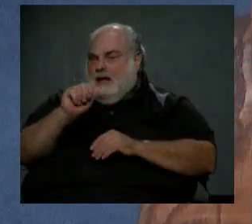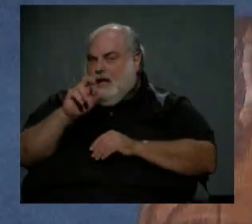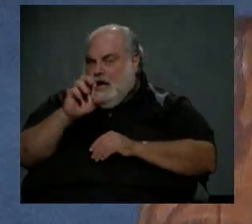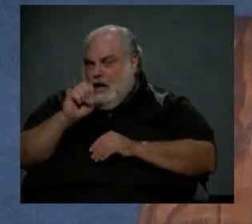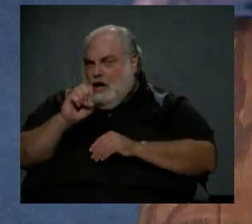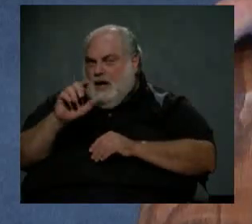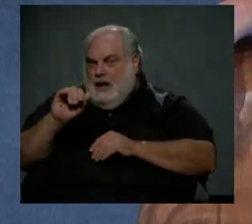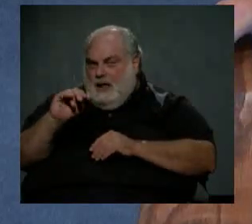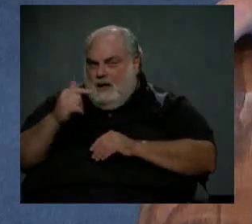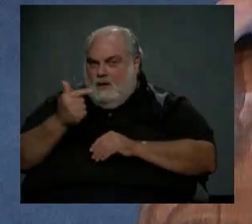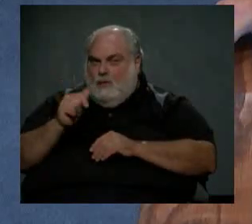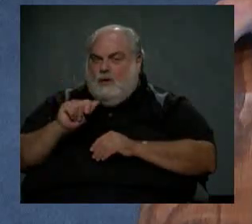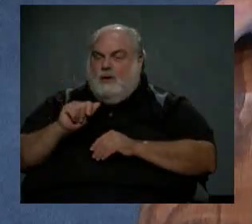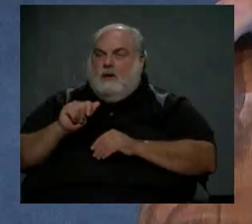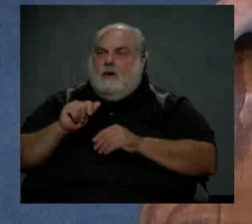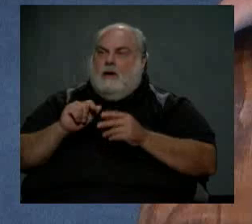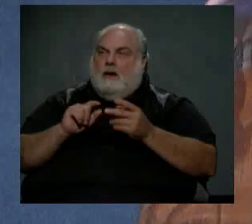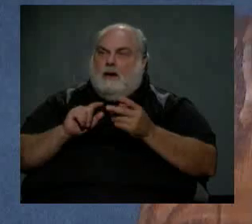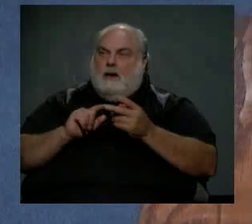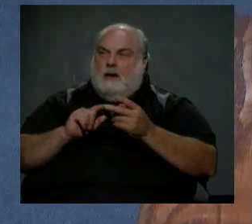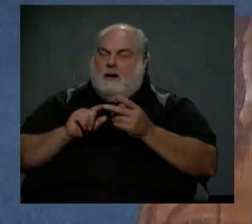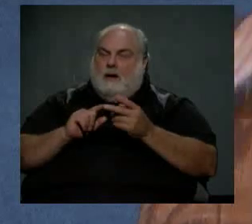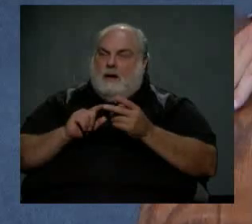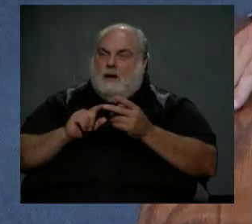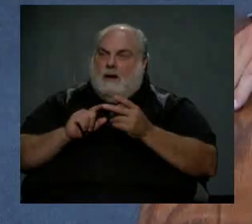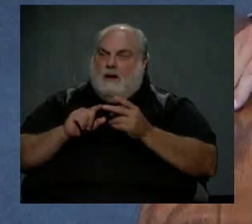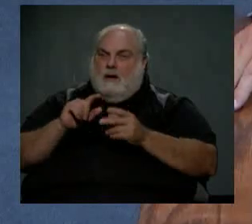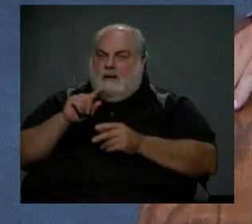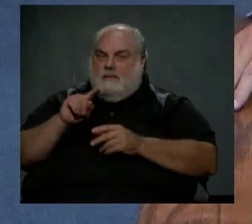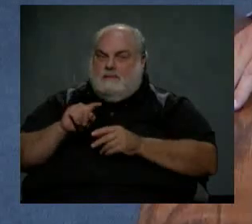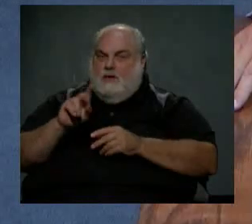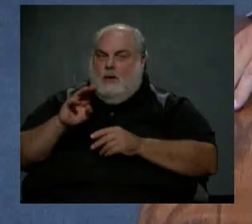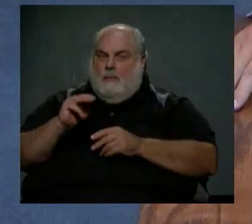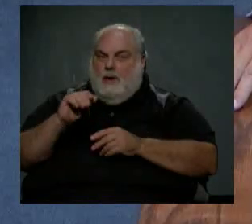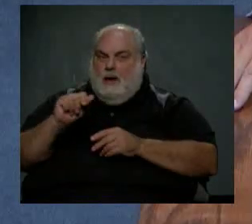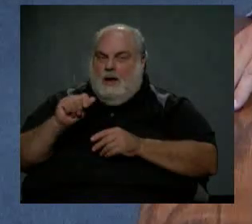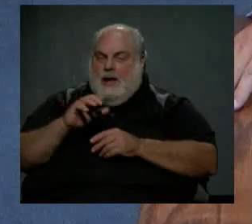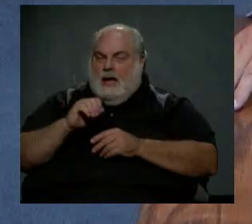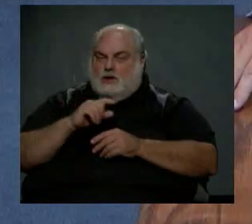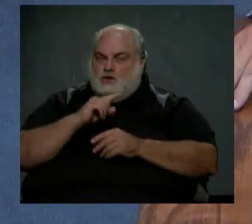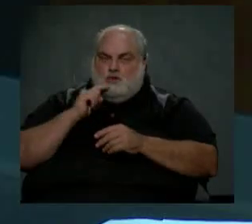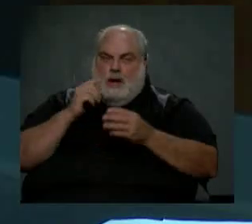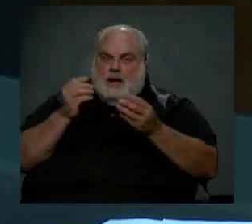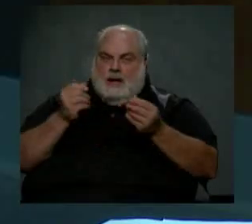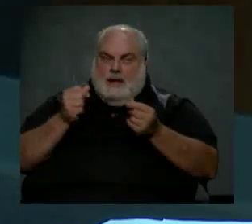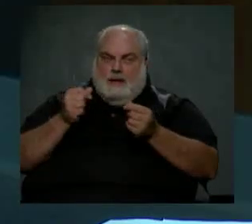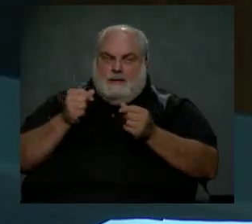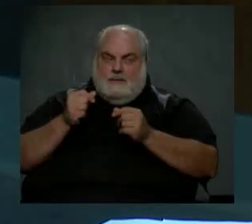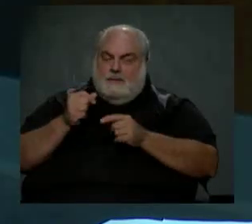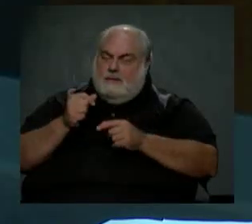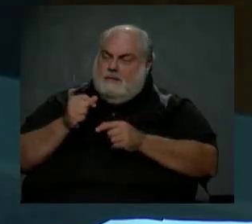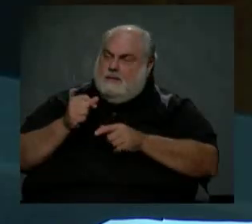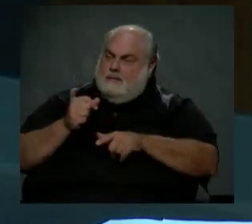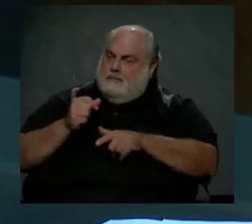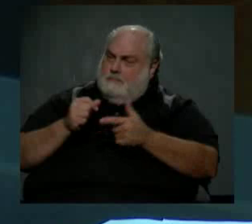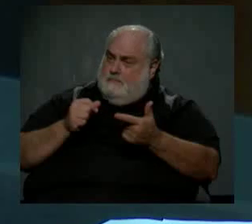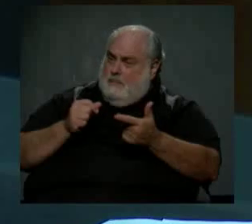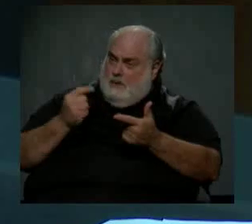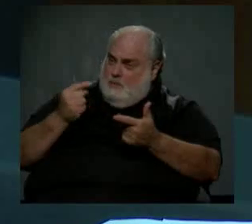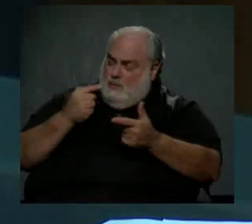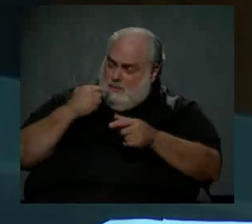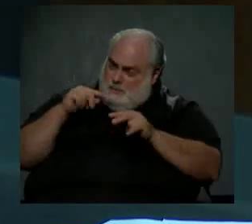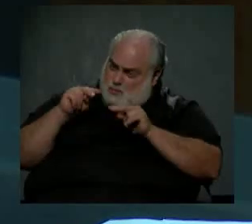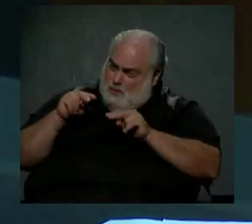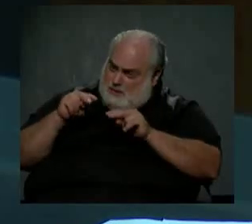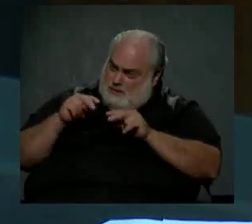Aqua Zumba and Aqua programs, as well as dryland fitness programs for seniors. And someone mentioned last week that we was looking